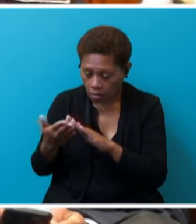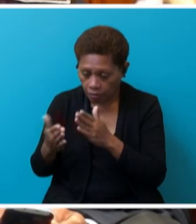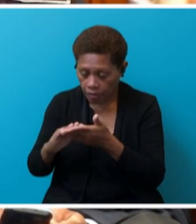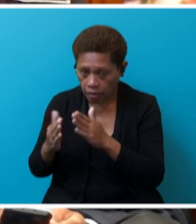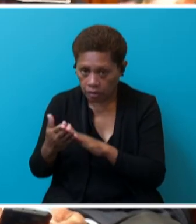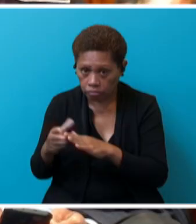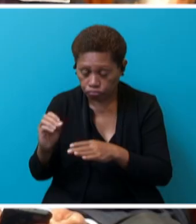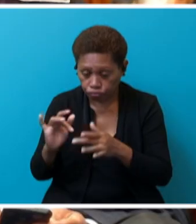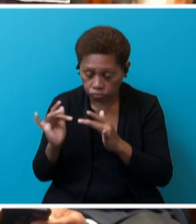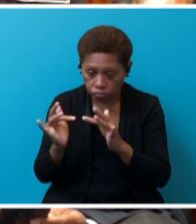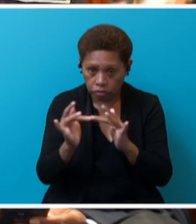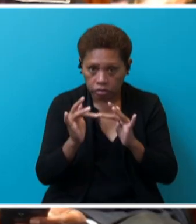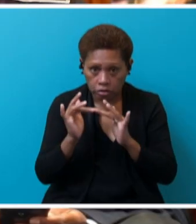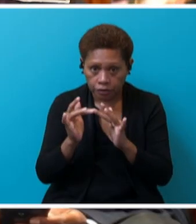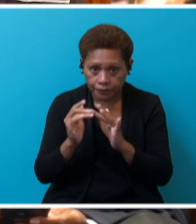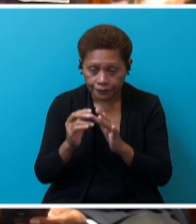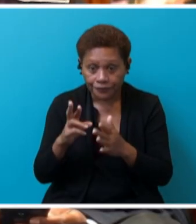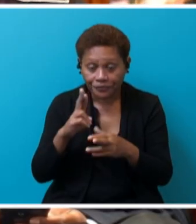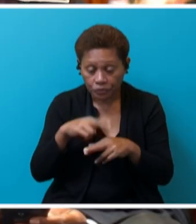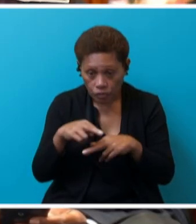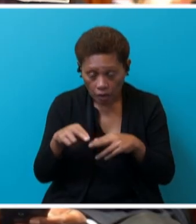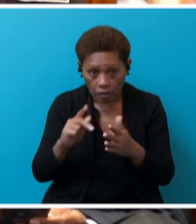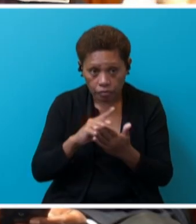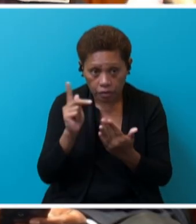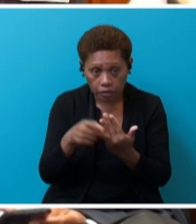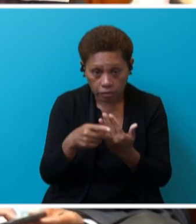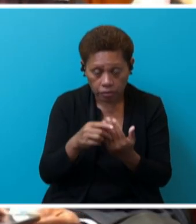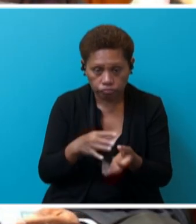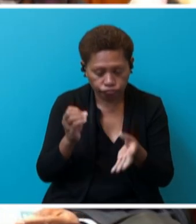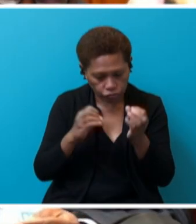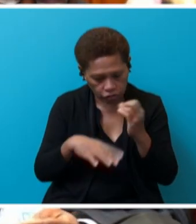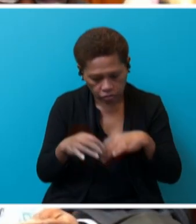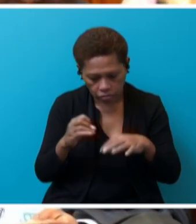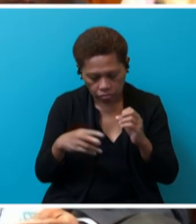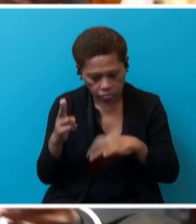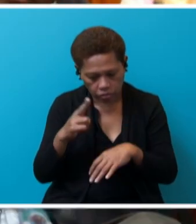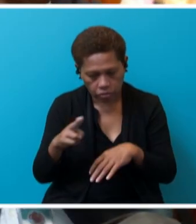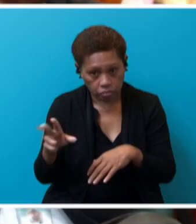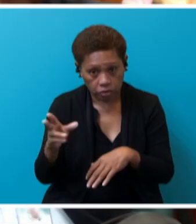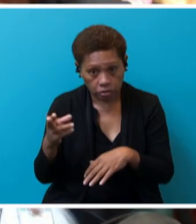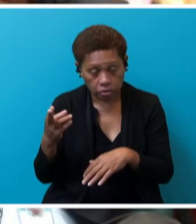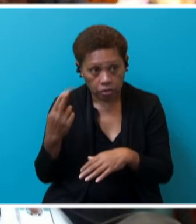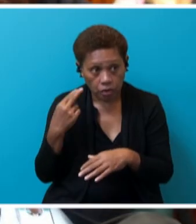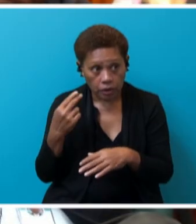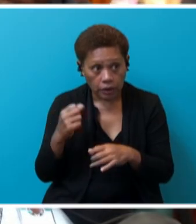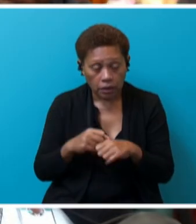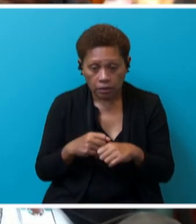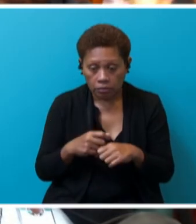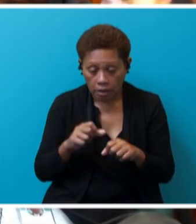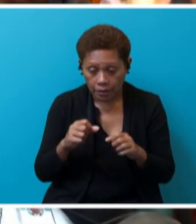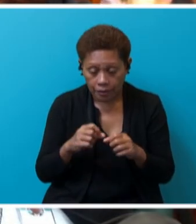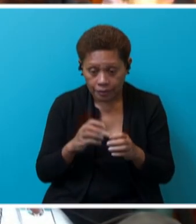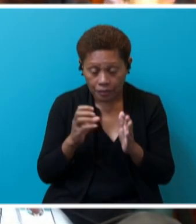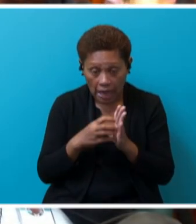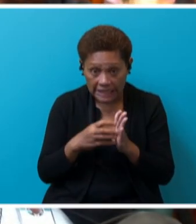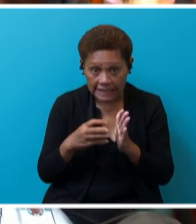network. The rural programs directly contribute to the outcomes of the Water Sector Strategy 2050, promoting